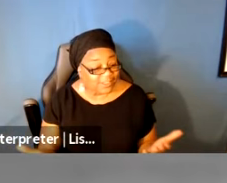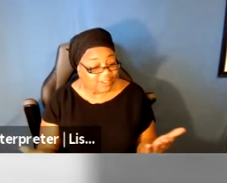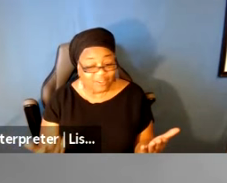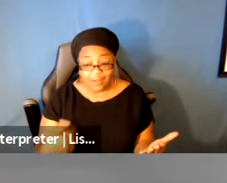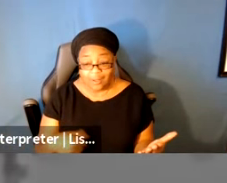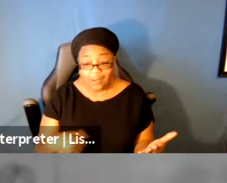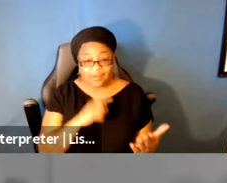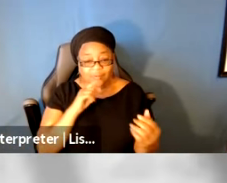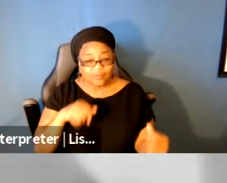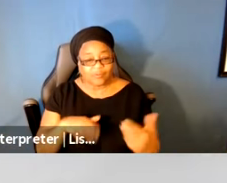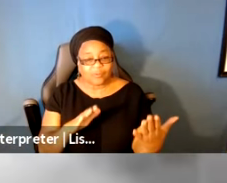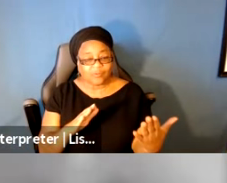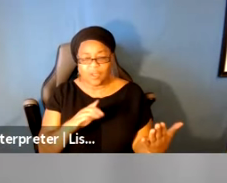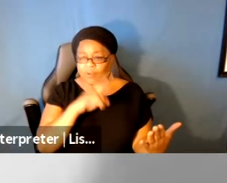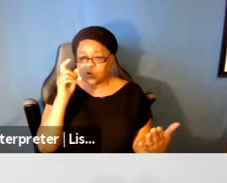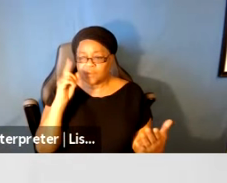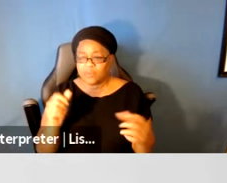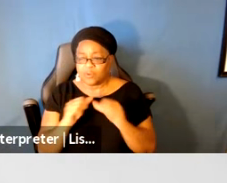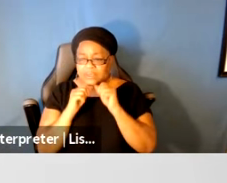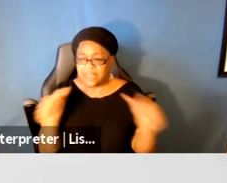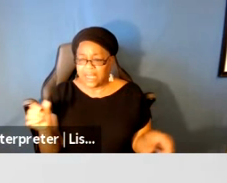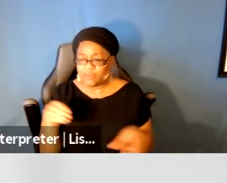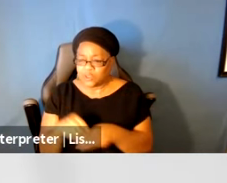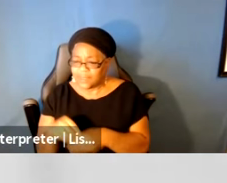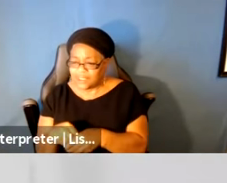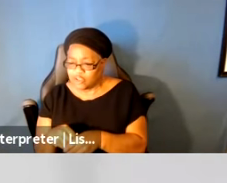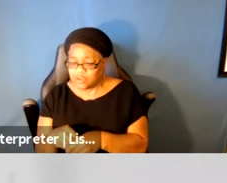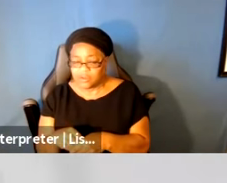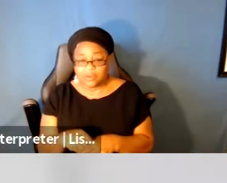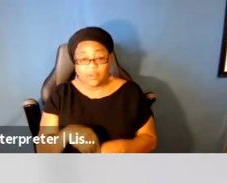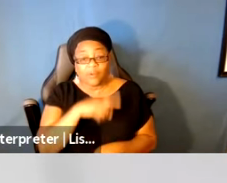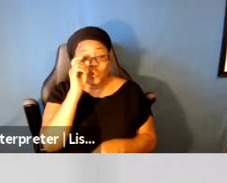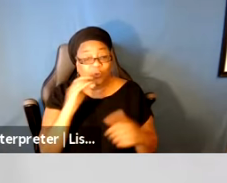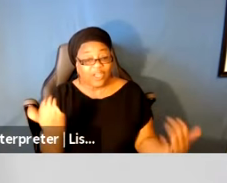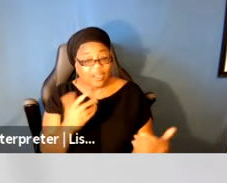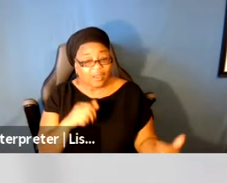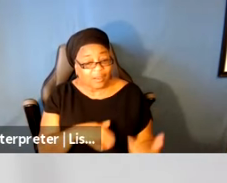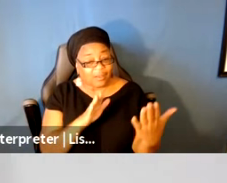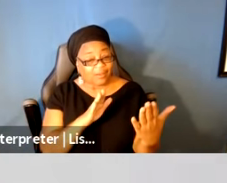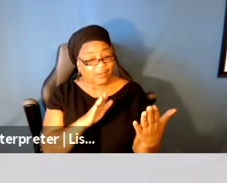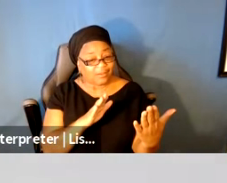Because the people who are denied participation in it, by their very presence,